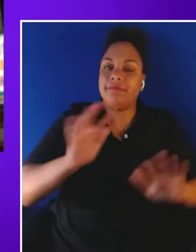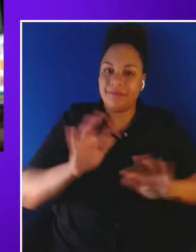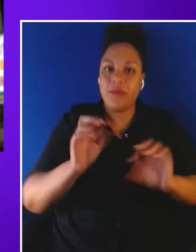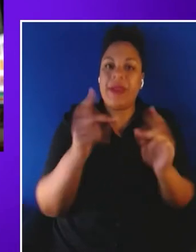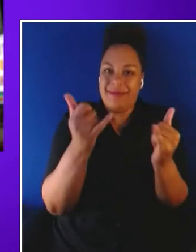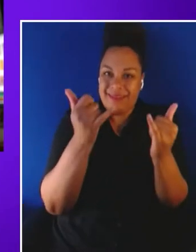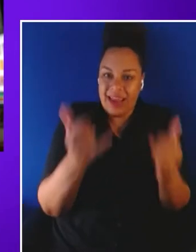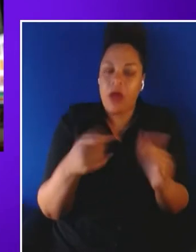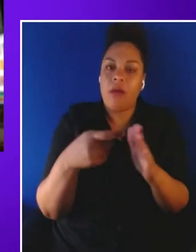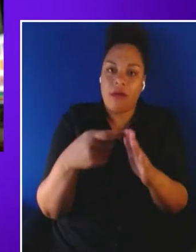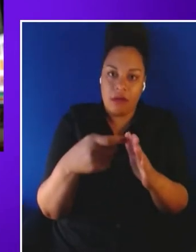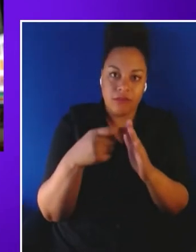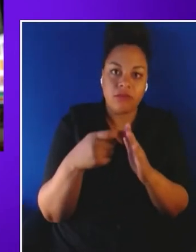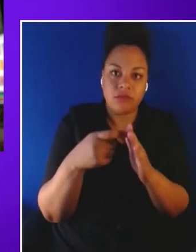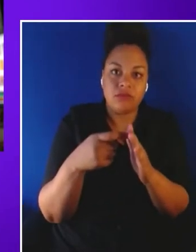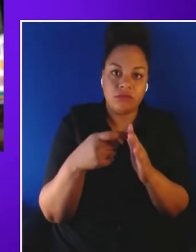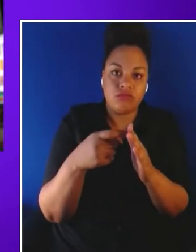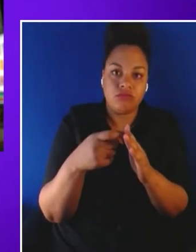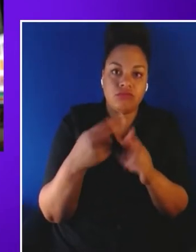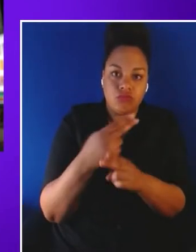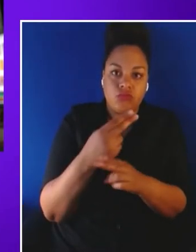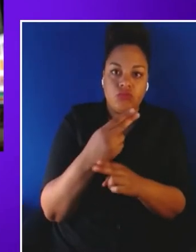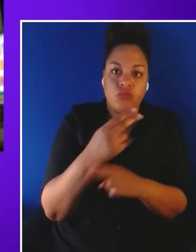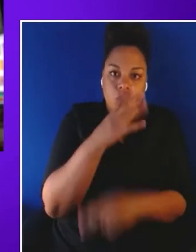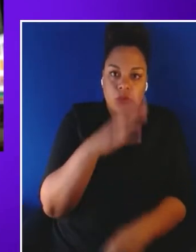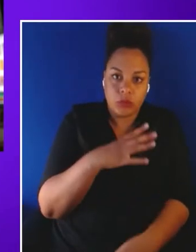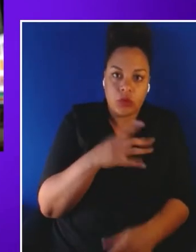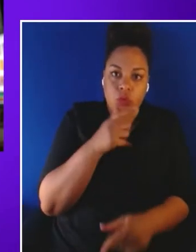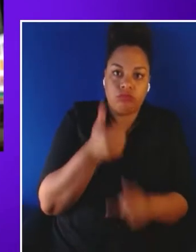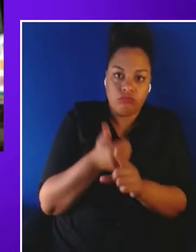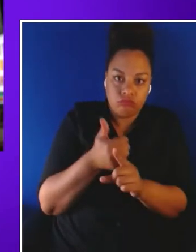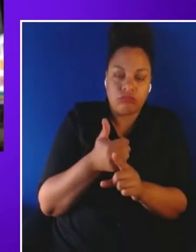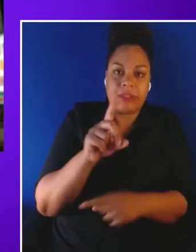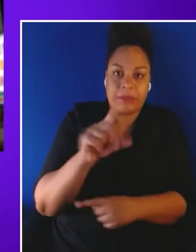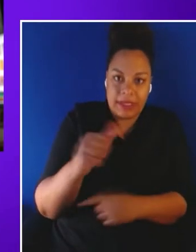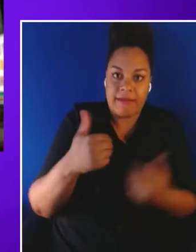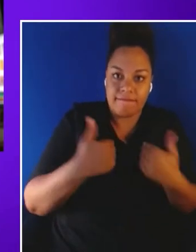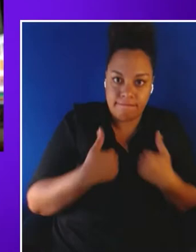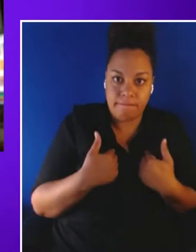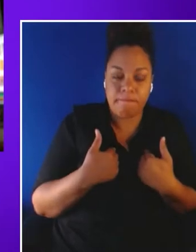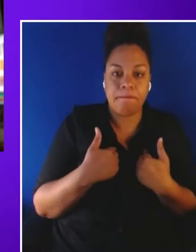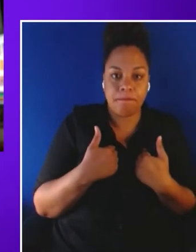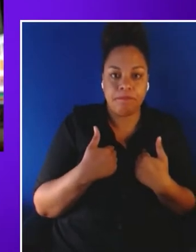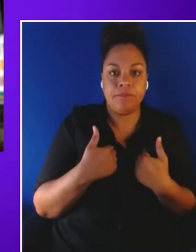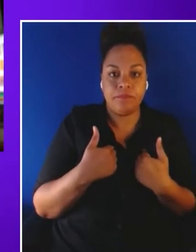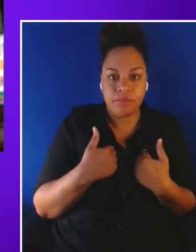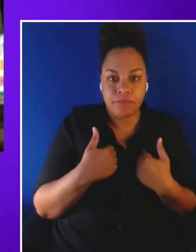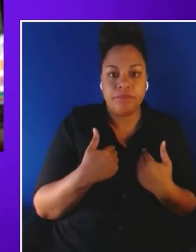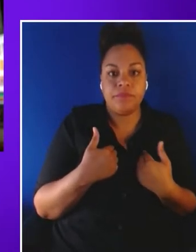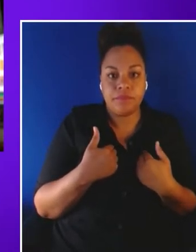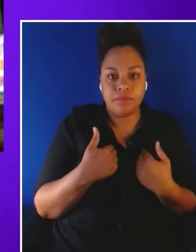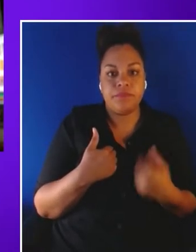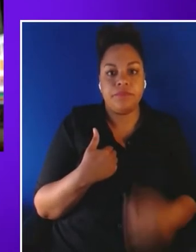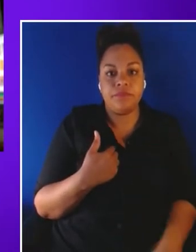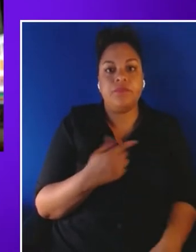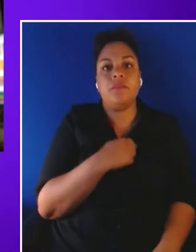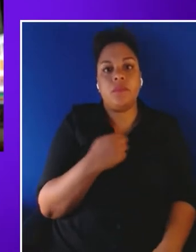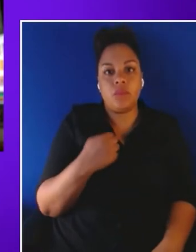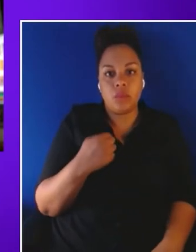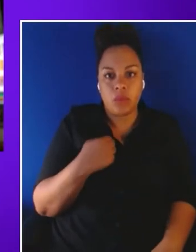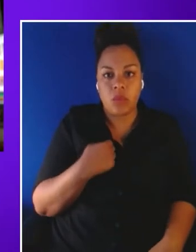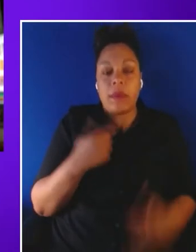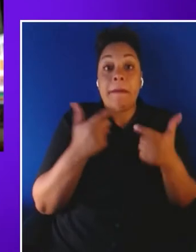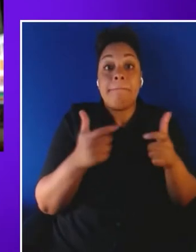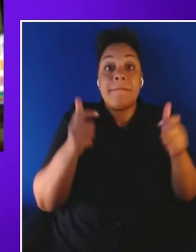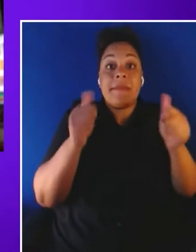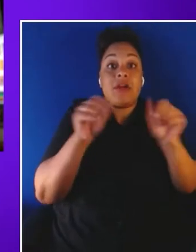it with a woman with a disability. And we had to do a much bigger casting. We did a